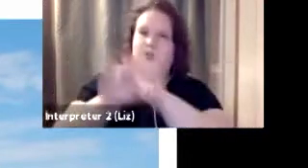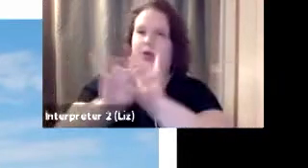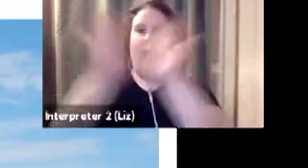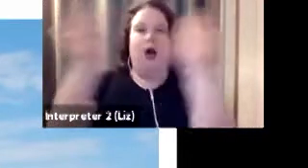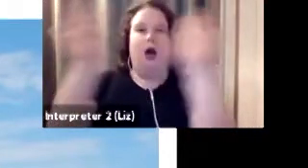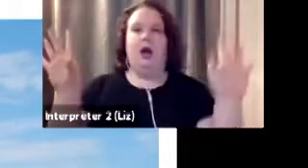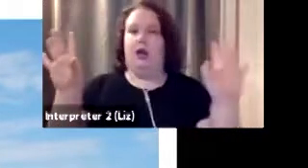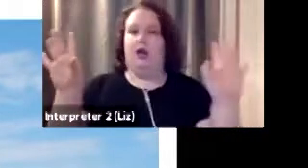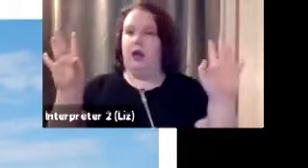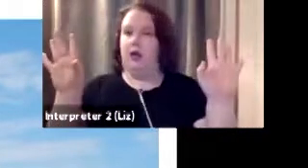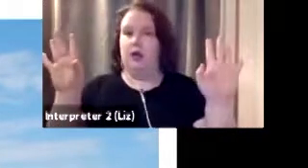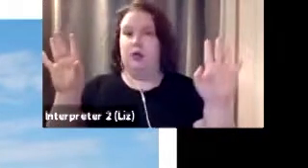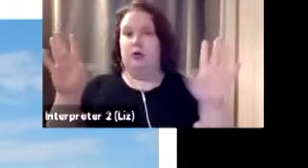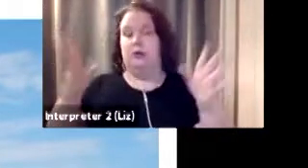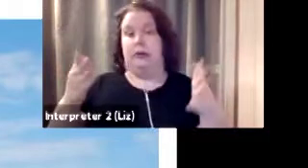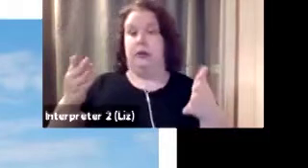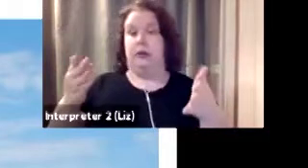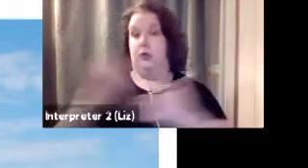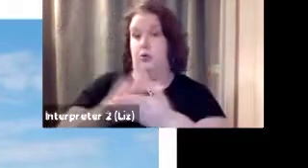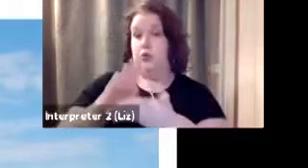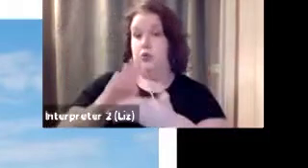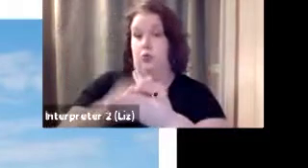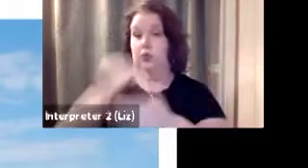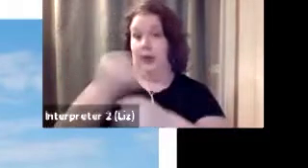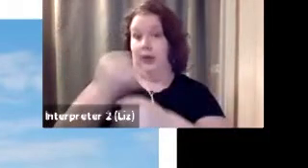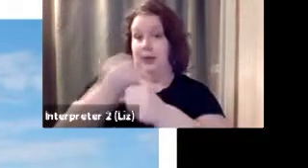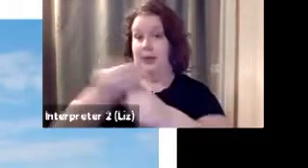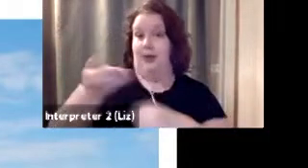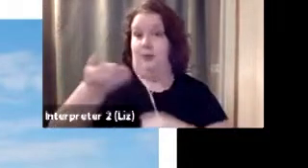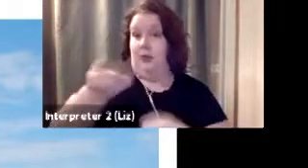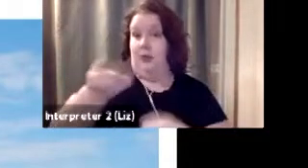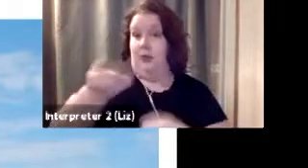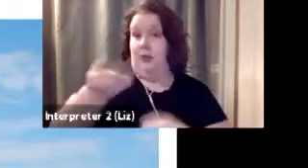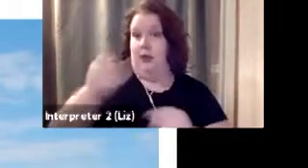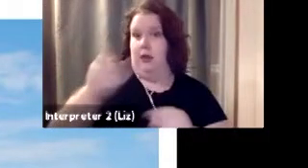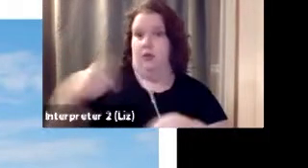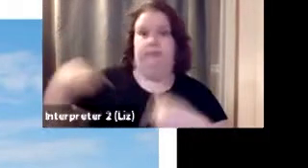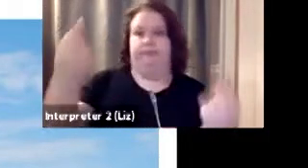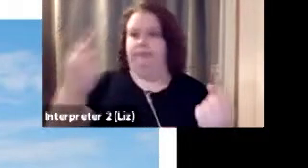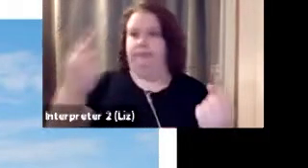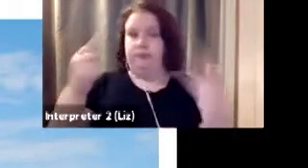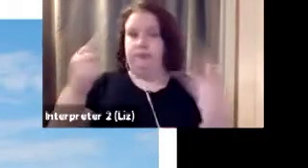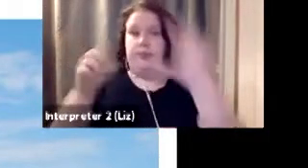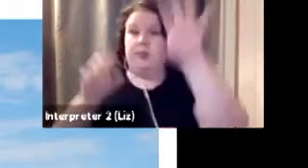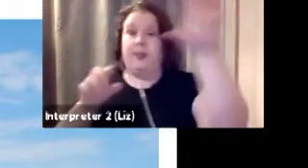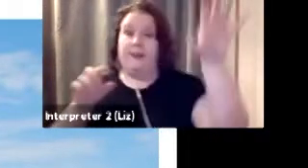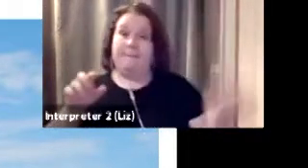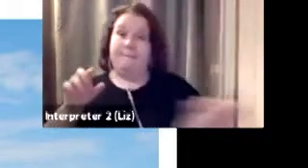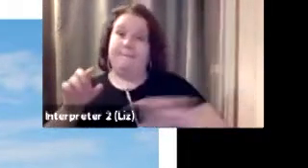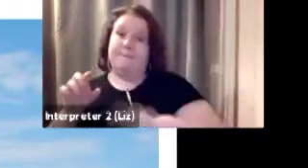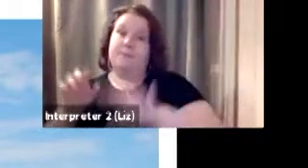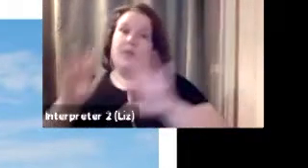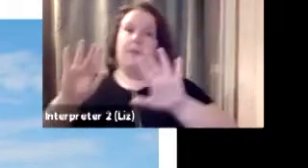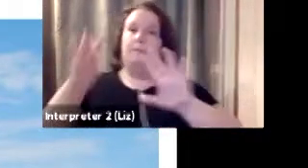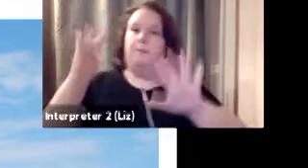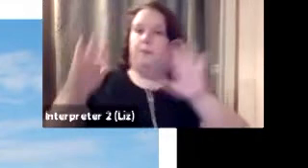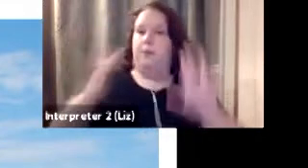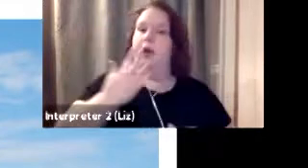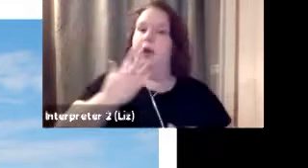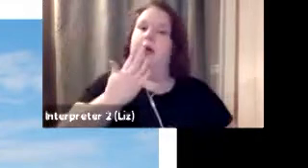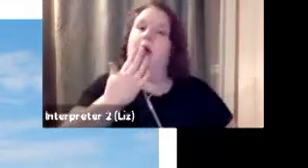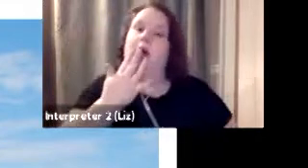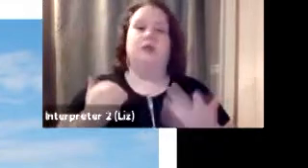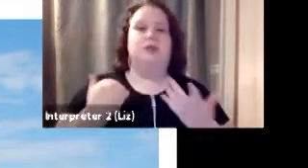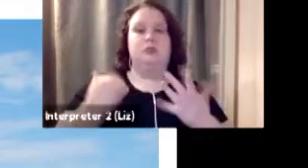around for quite a while. And then you'll notice in the images, uh, surrounding that, uh, much brighter colors, uh, taller ceiling, better lighting,